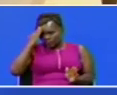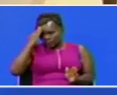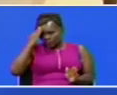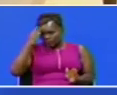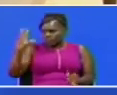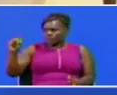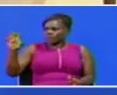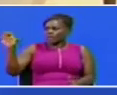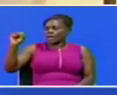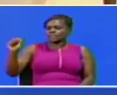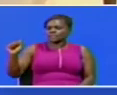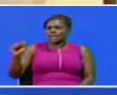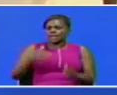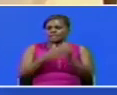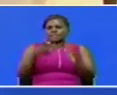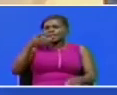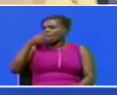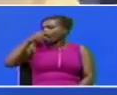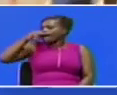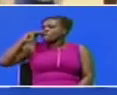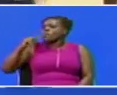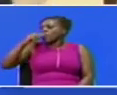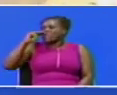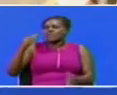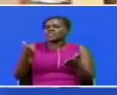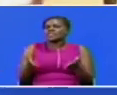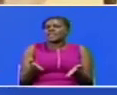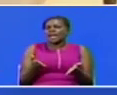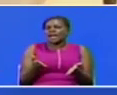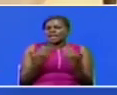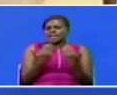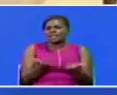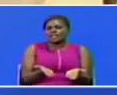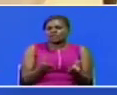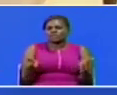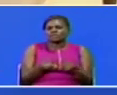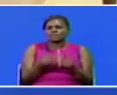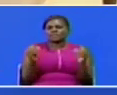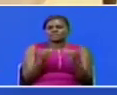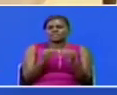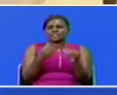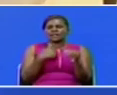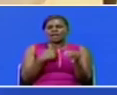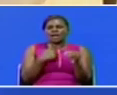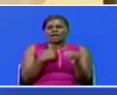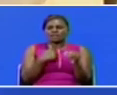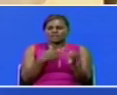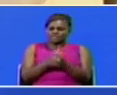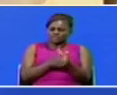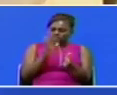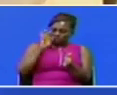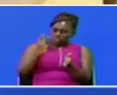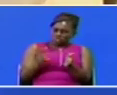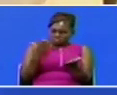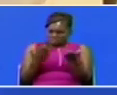the NASA leader Musalia Mudavadi is also in town. He'll be around Likoni area also trying to make a meeting. And it should be quite interesting to see whether at some